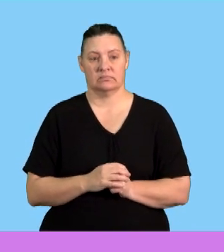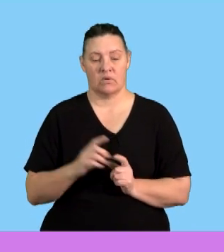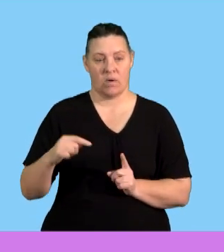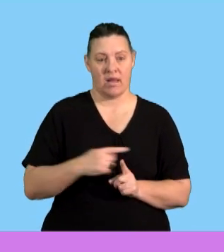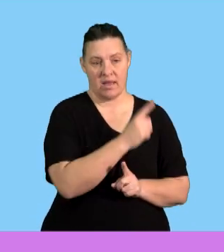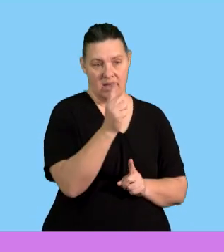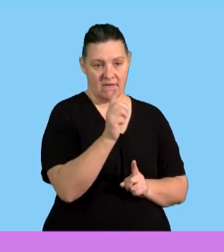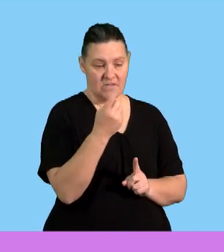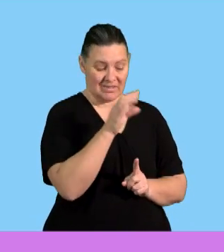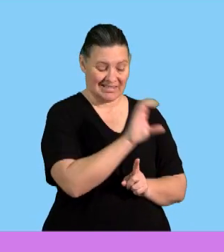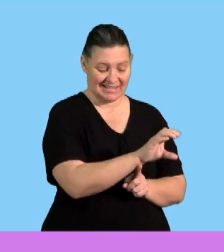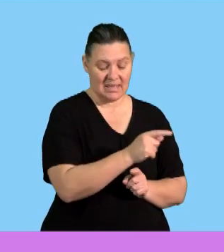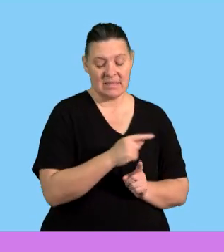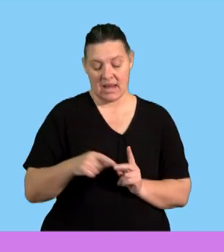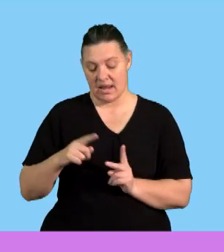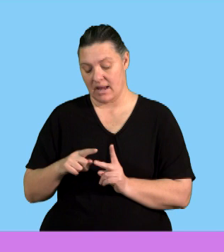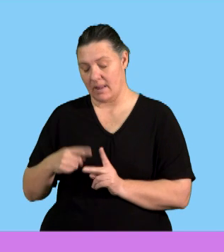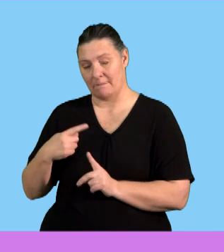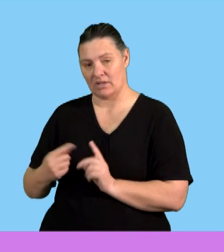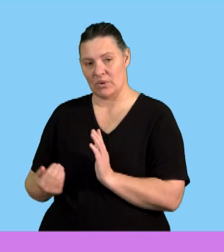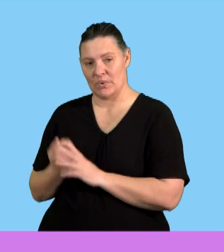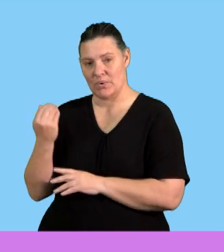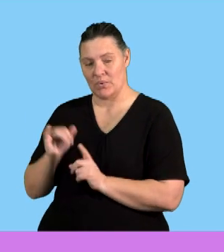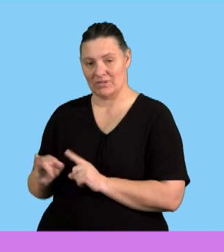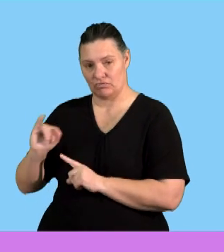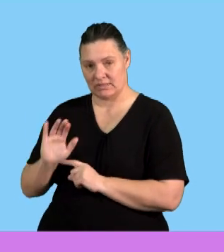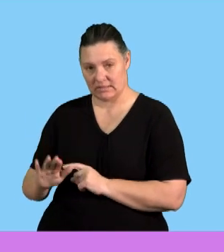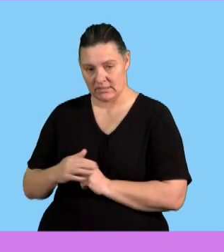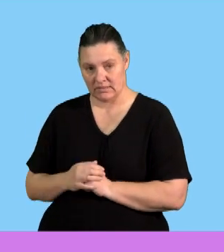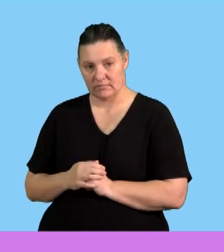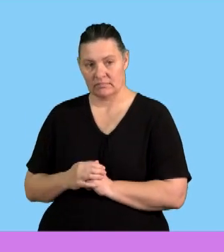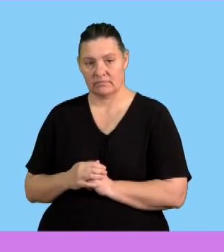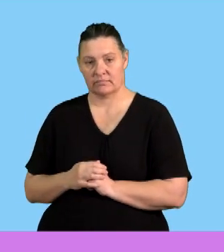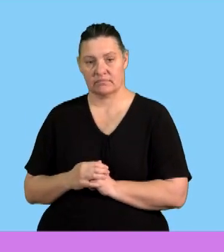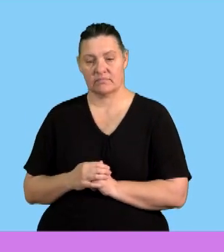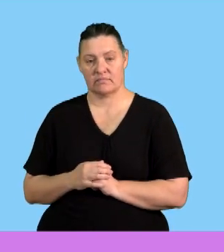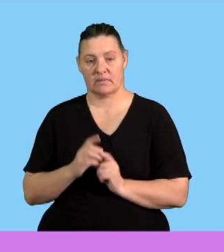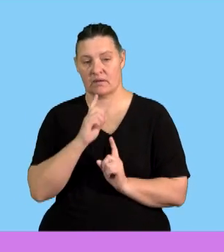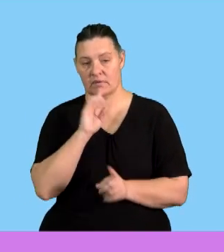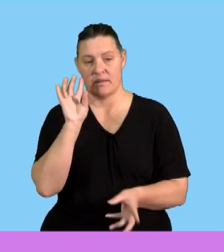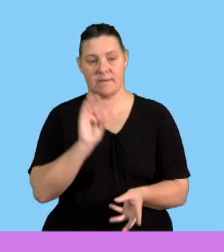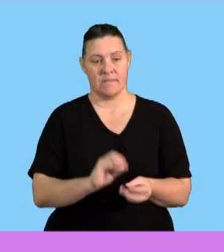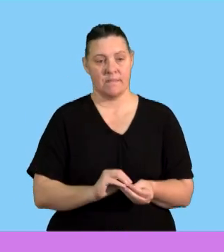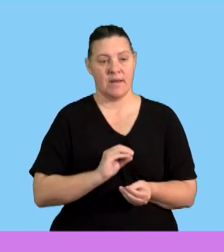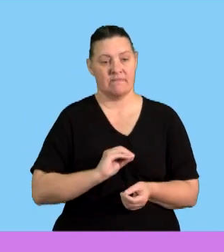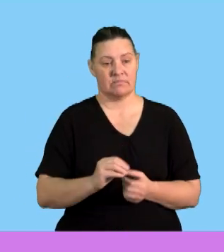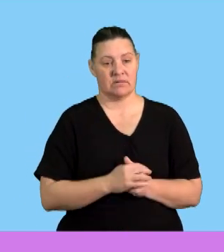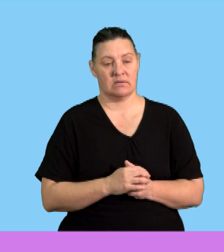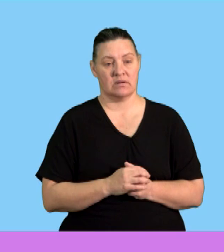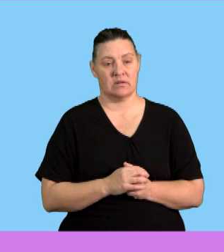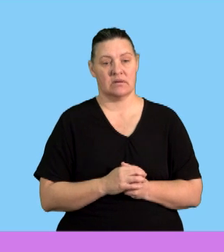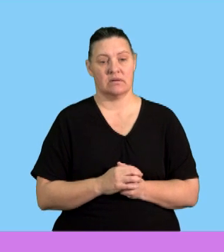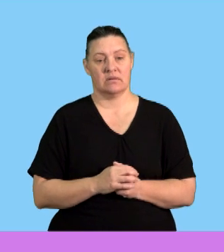31,950 for the end of the first year, plus the interest, and then her total